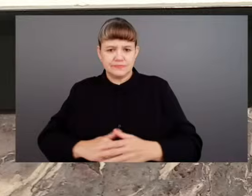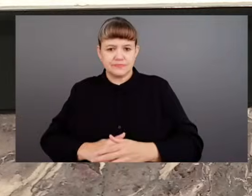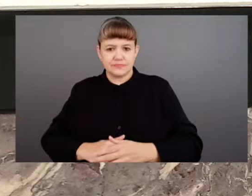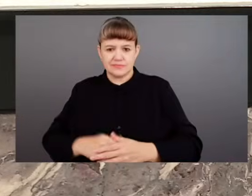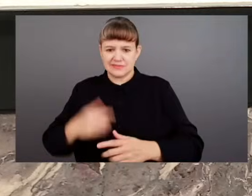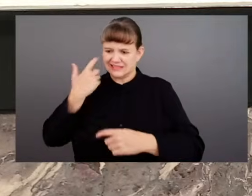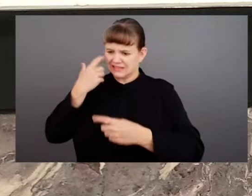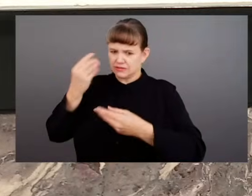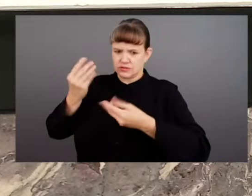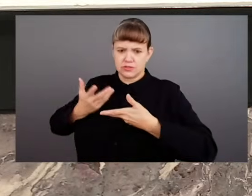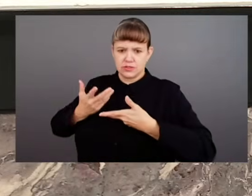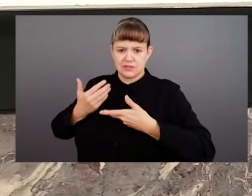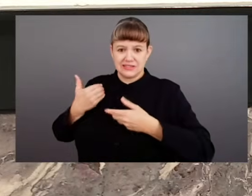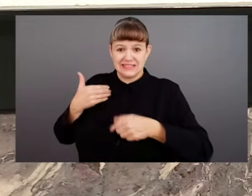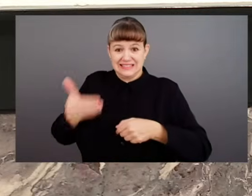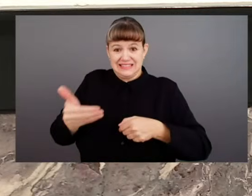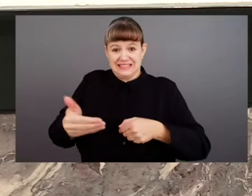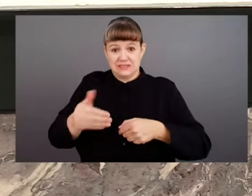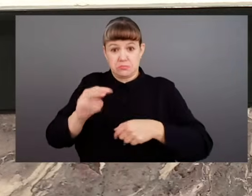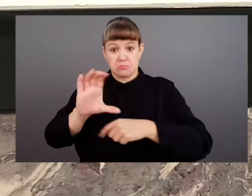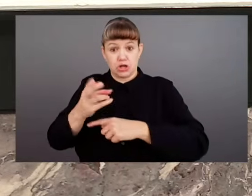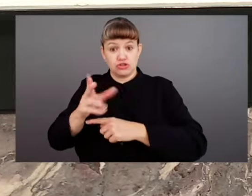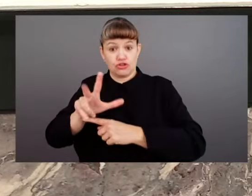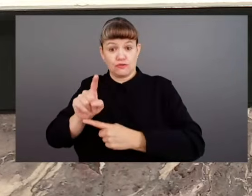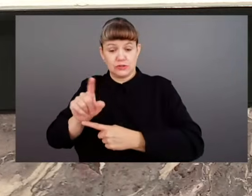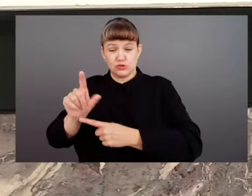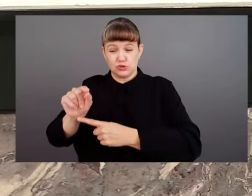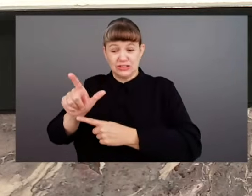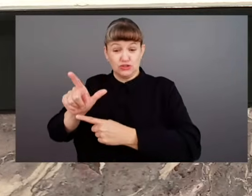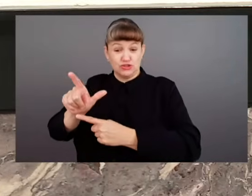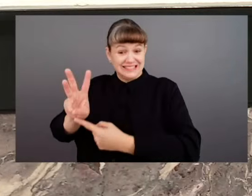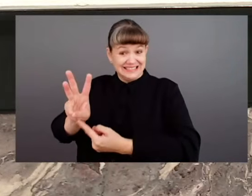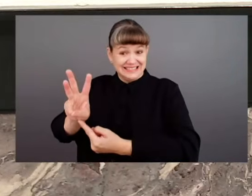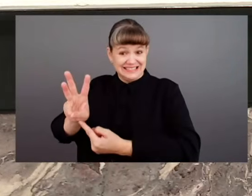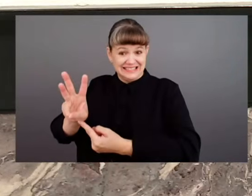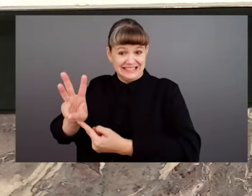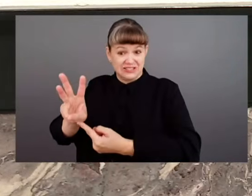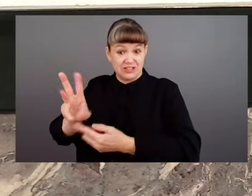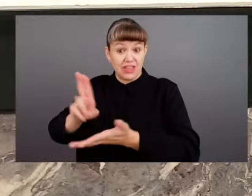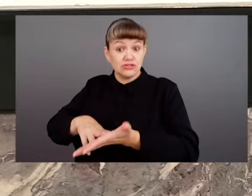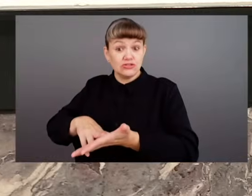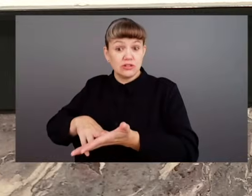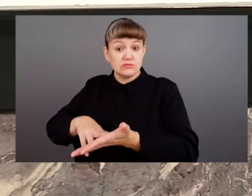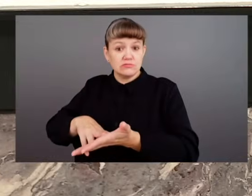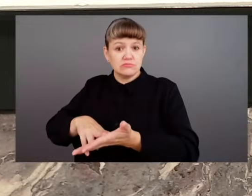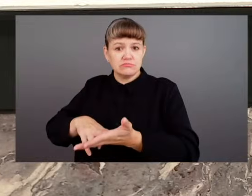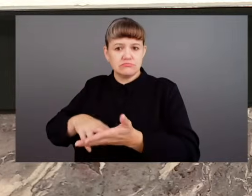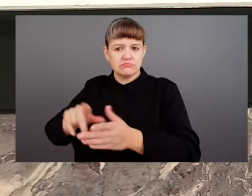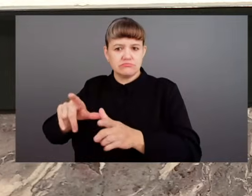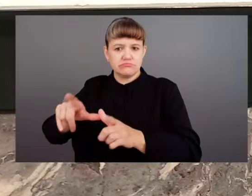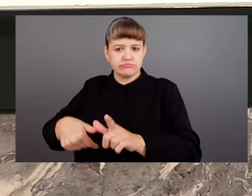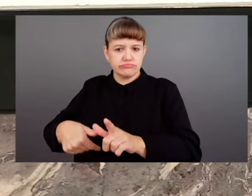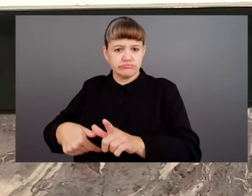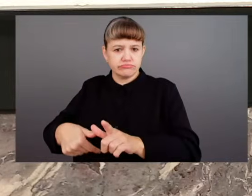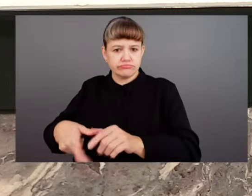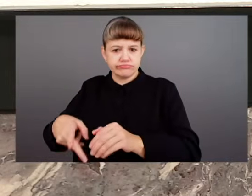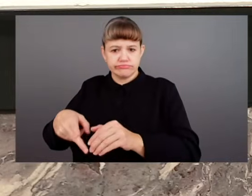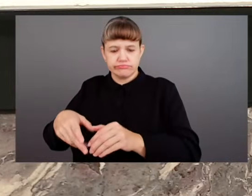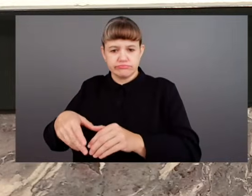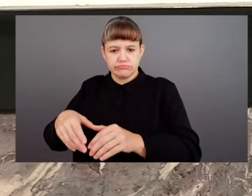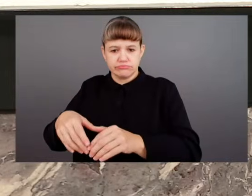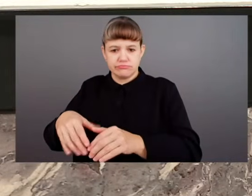terminated. Northern Health plans to replace it with a single mental health nurse in the ER. This leaves children and